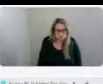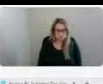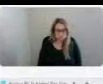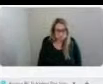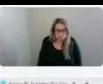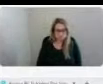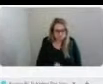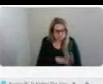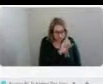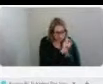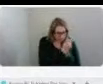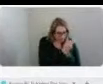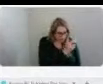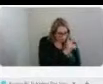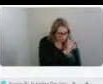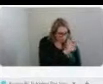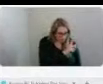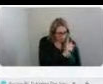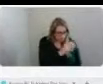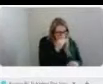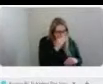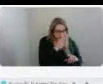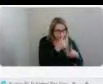catherine can you want to meet yourself